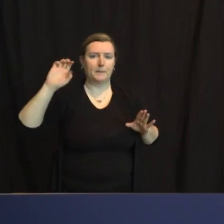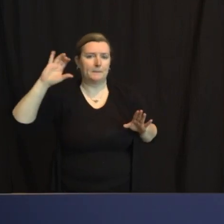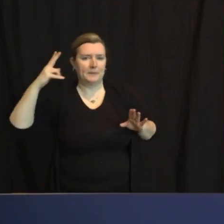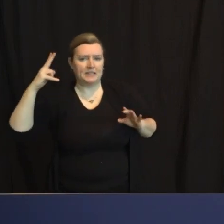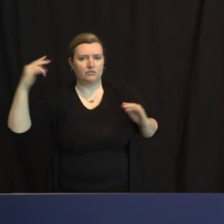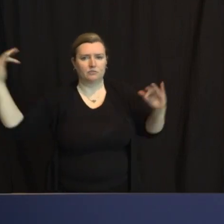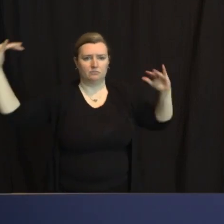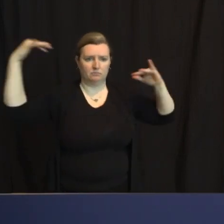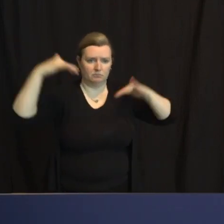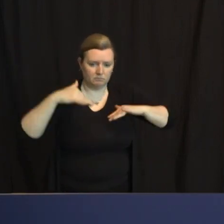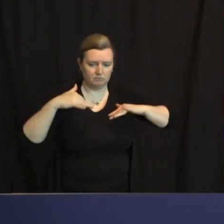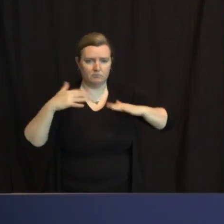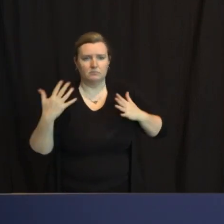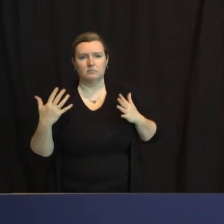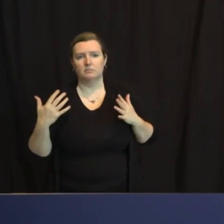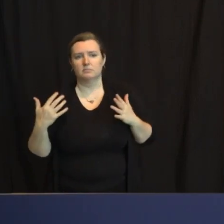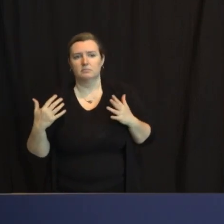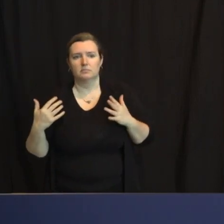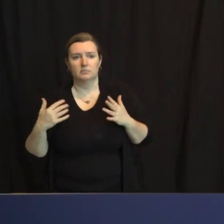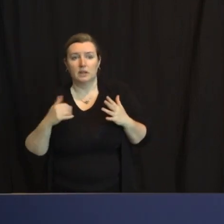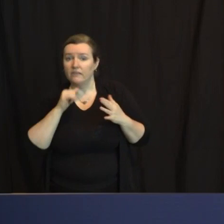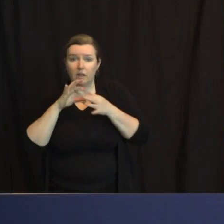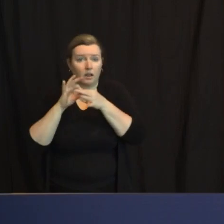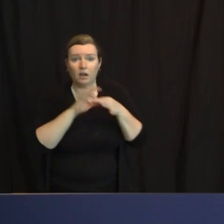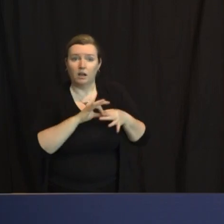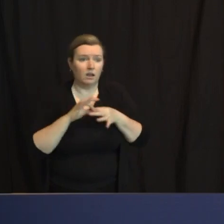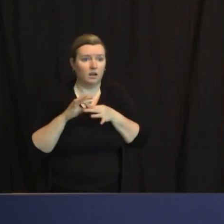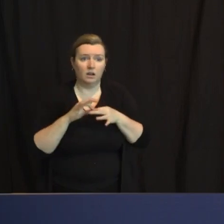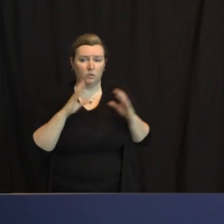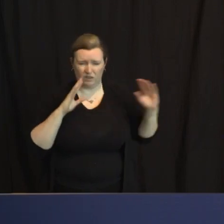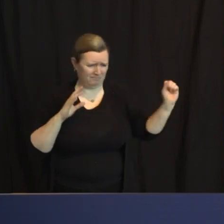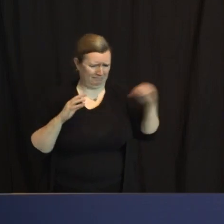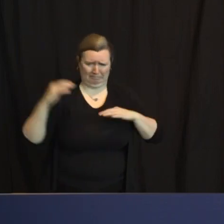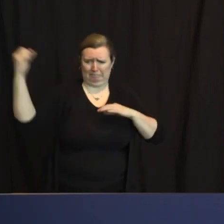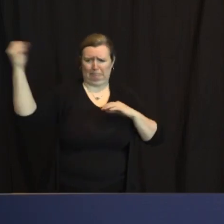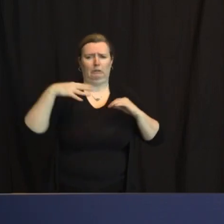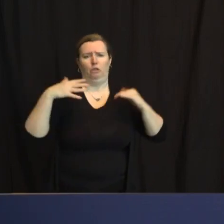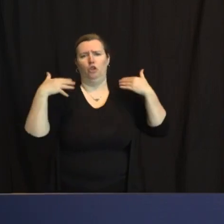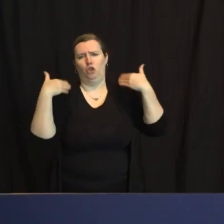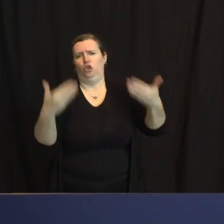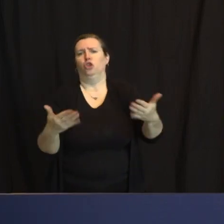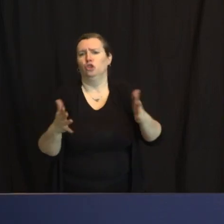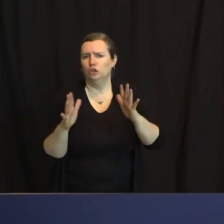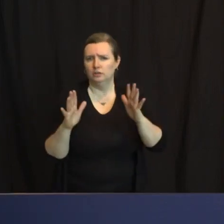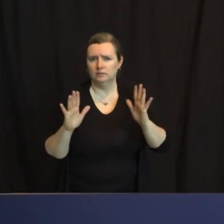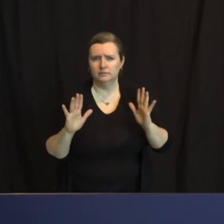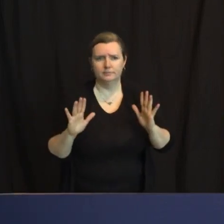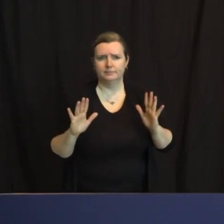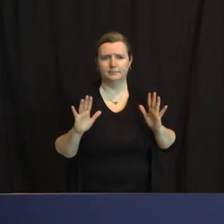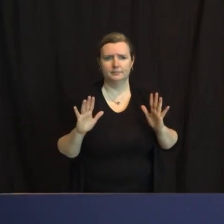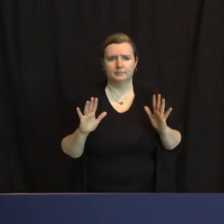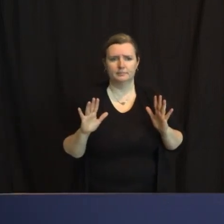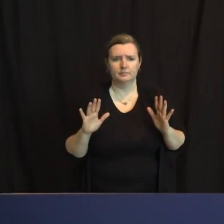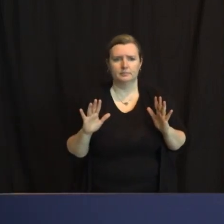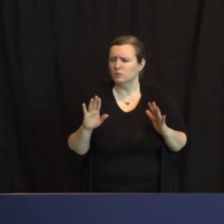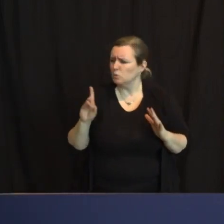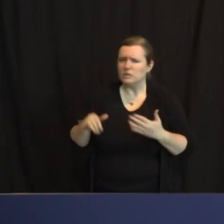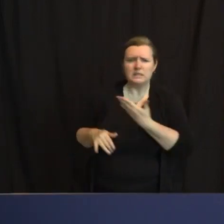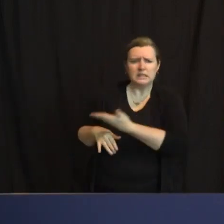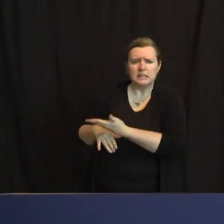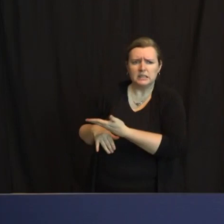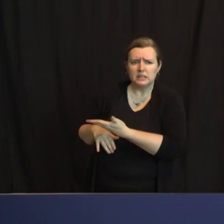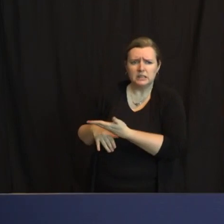deal. Otherwise, you could have huge unintended consequences. So, Judy or Ed, anything you want to add on beaches or boardwalks,